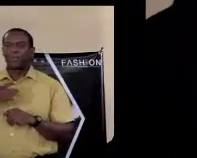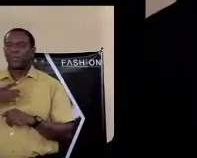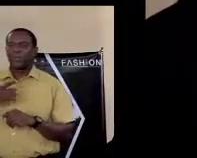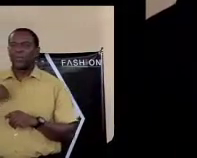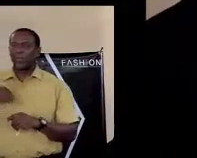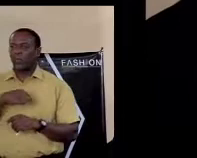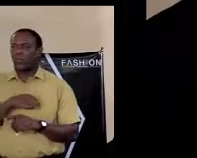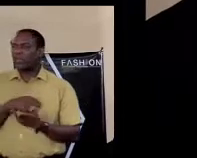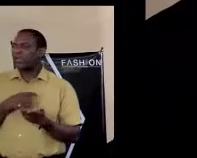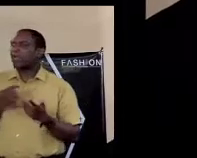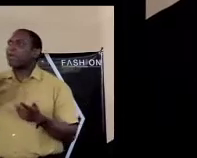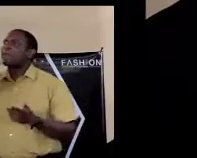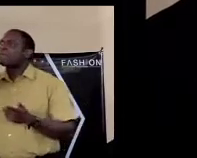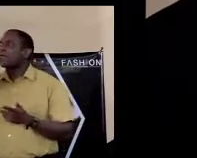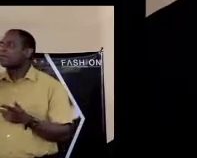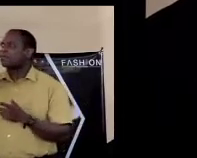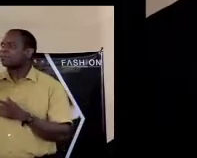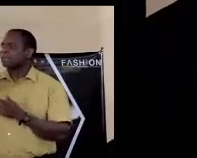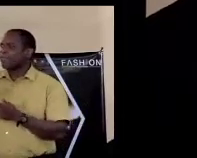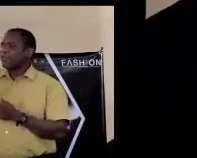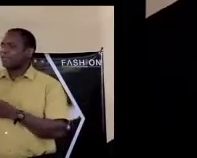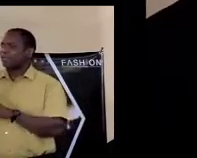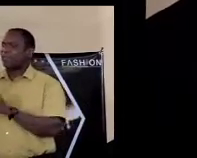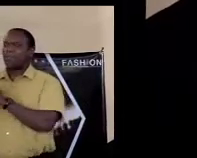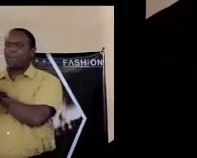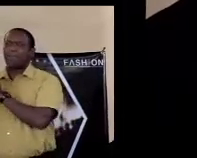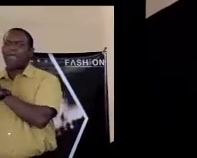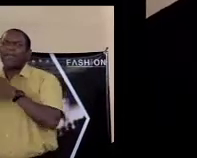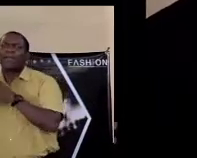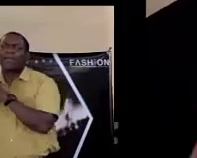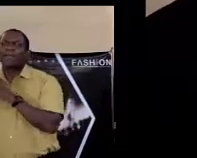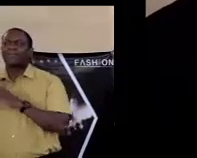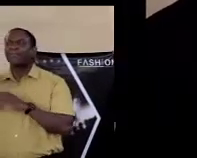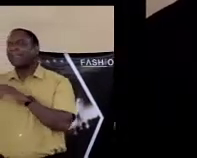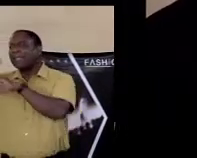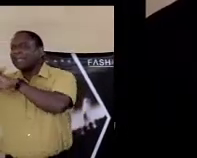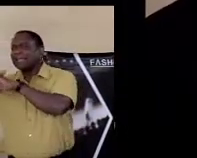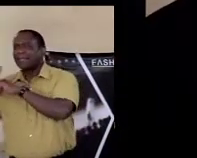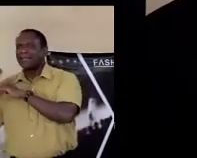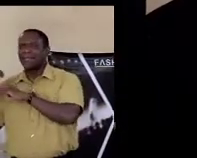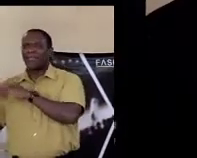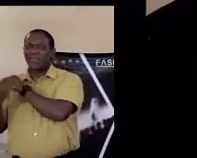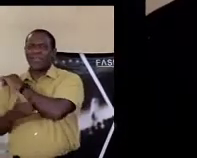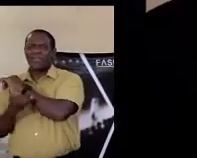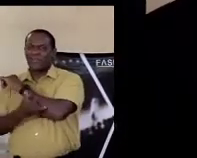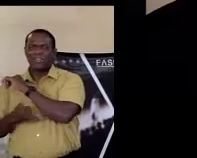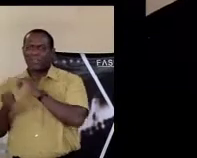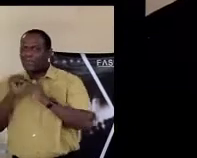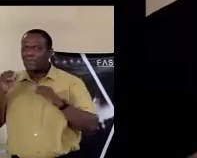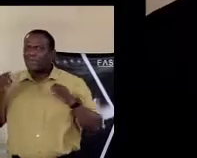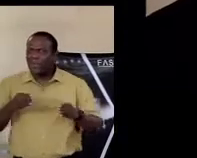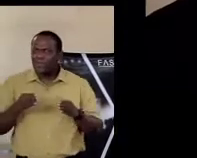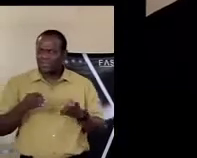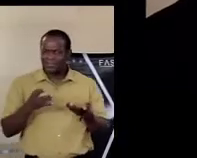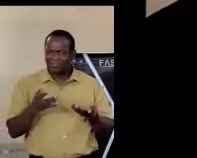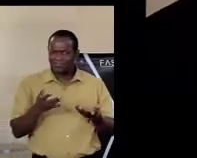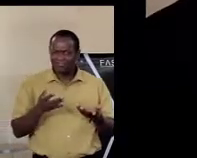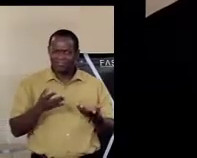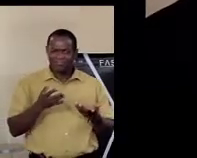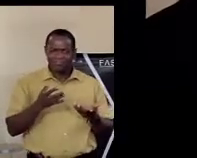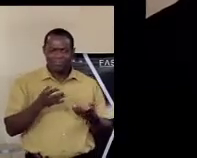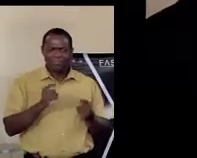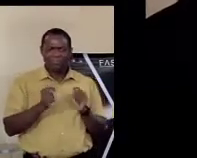a cultural change, a behavior change, an embracing of what I am and where I am